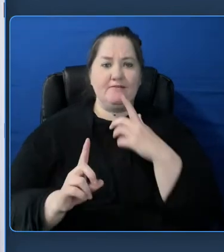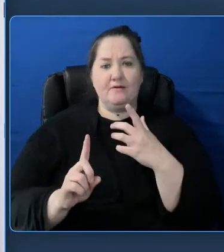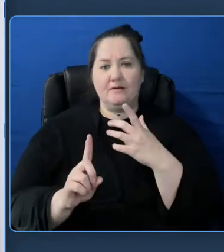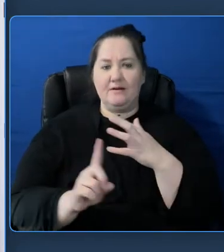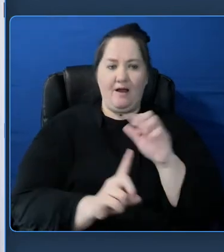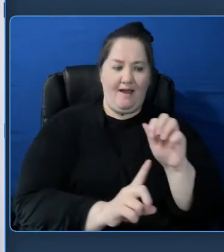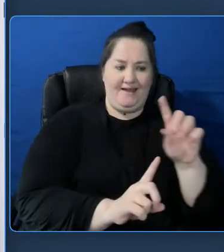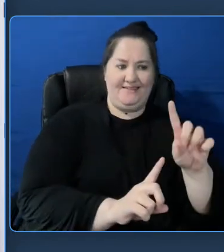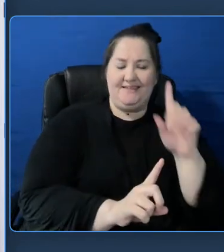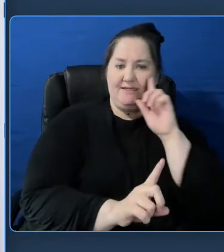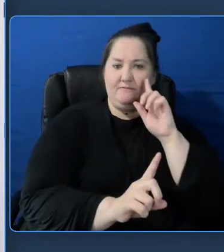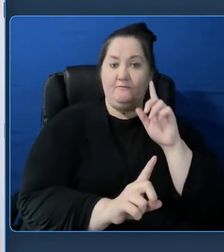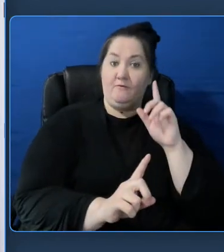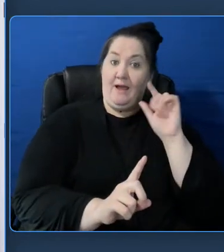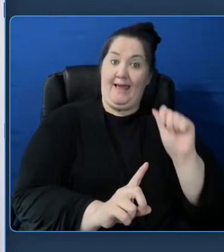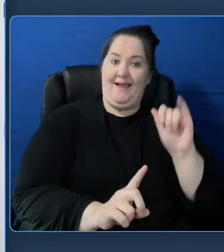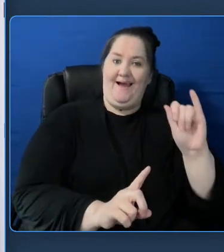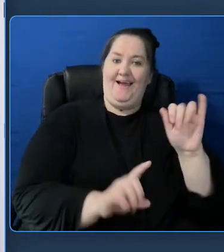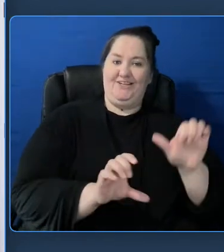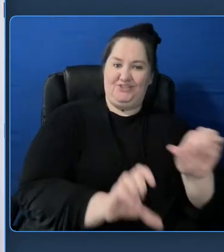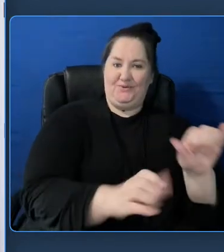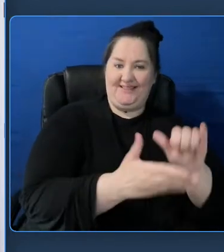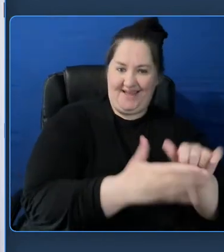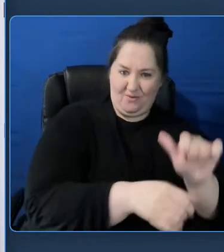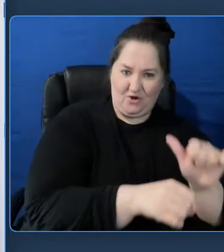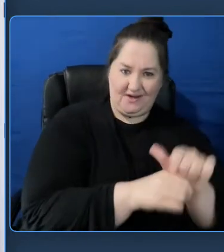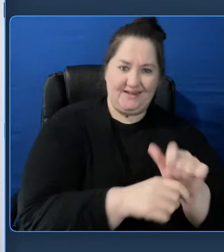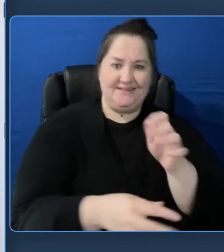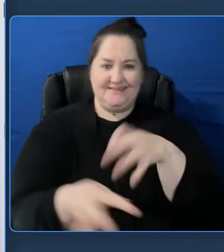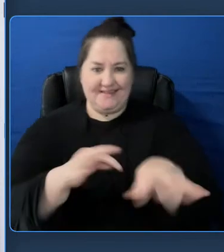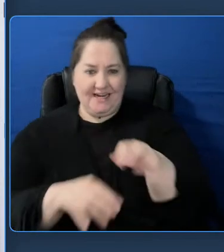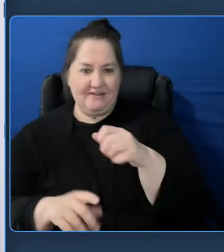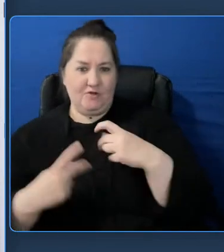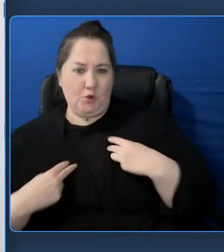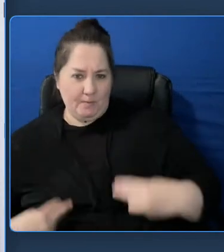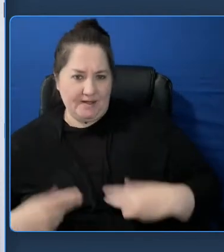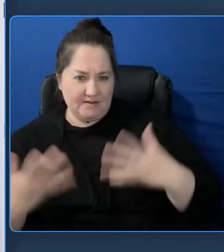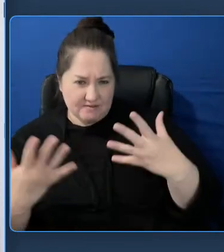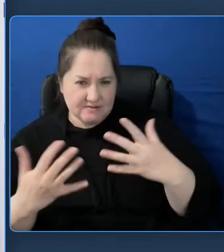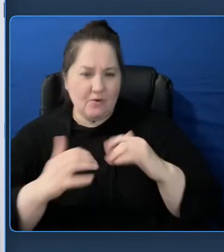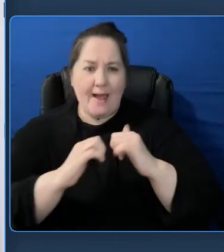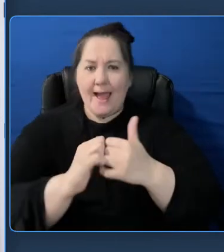talked about this in our ADP, ACB meetings and such in the past, but for our audience here at